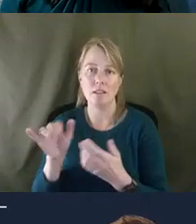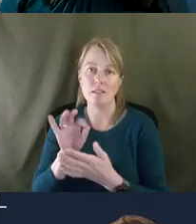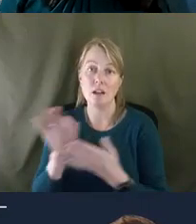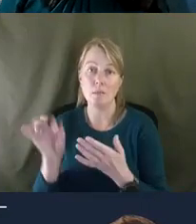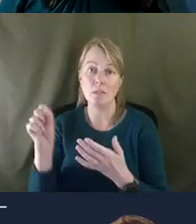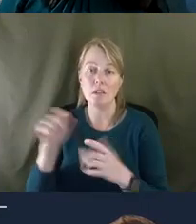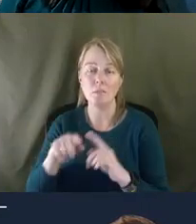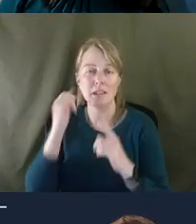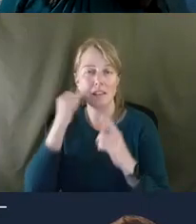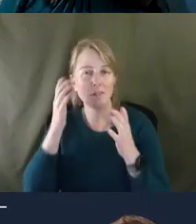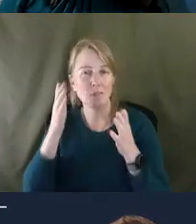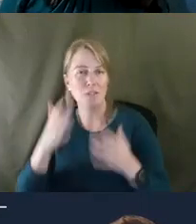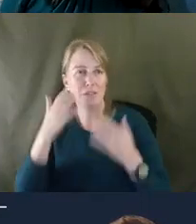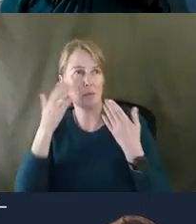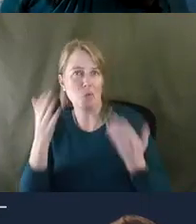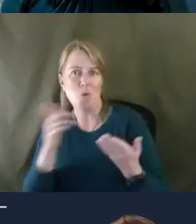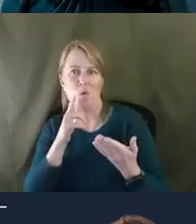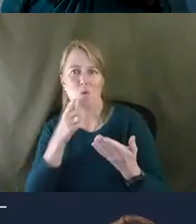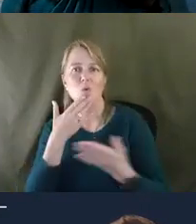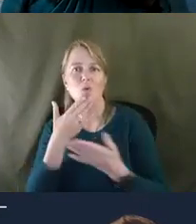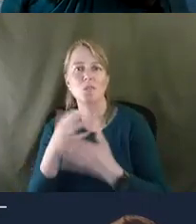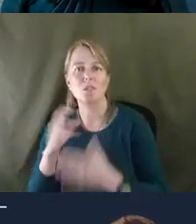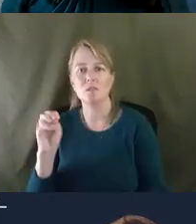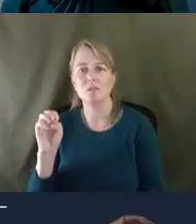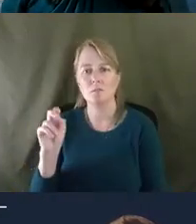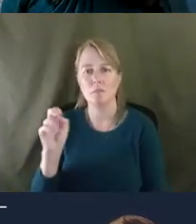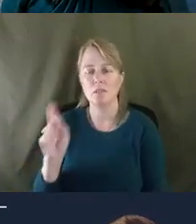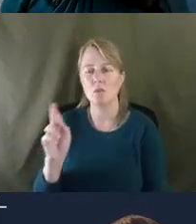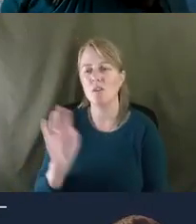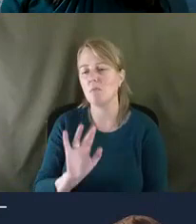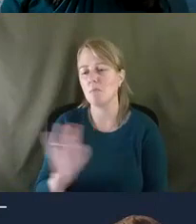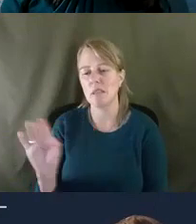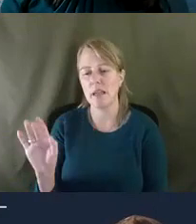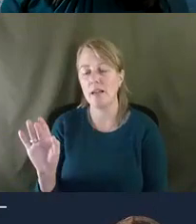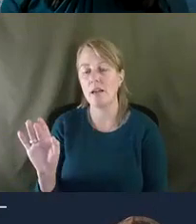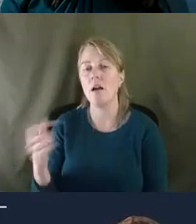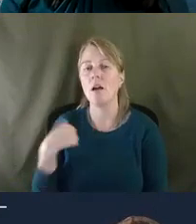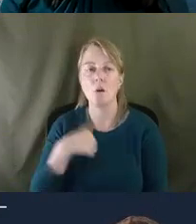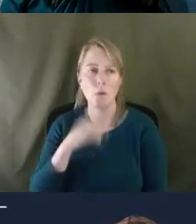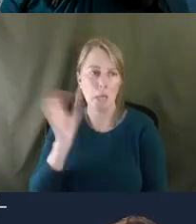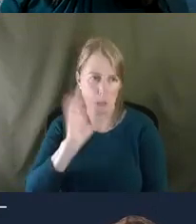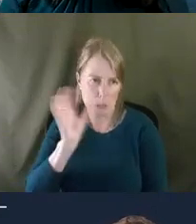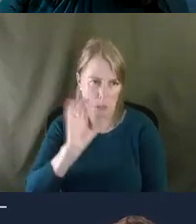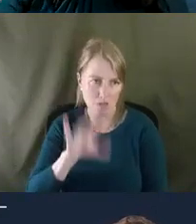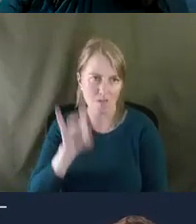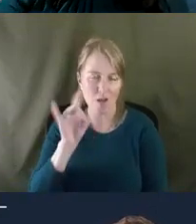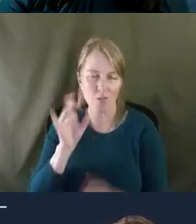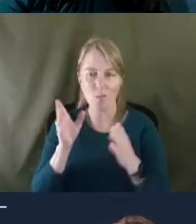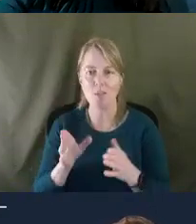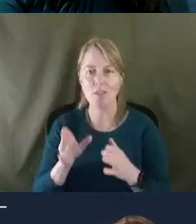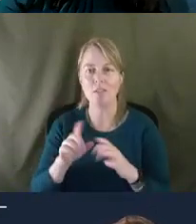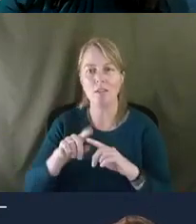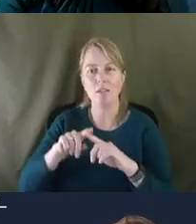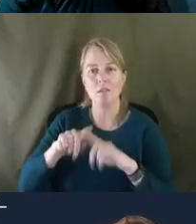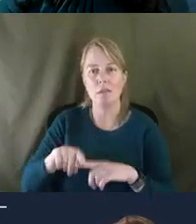if they didn't know who would be a good mentor for them, they left it blank, and we went out and found that person for them based on what